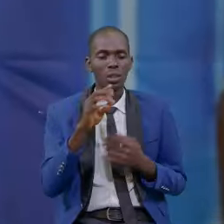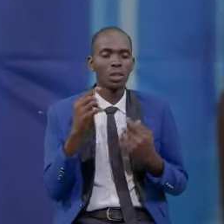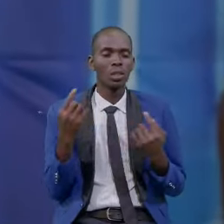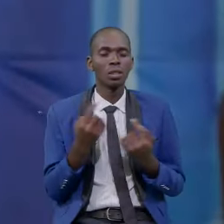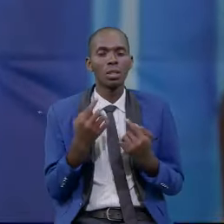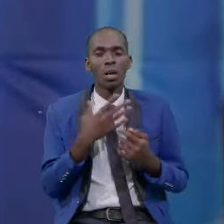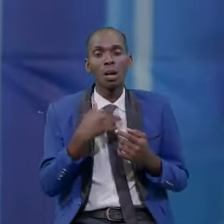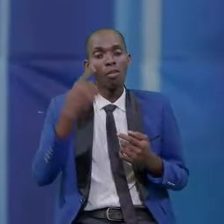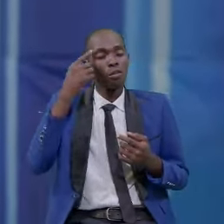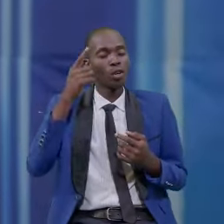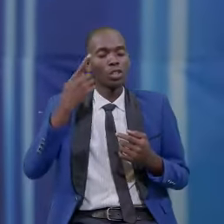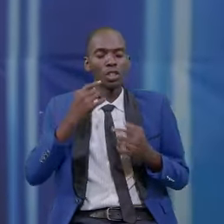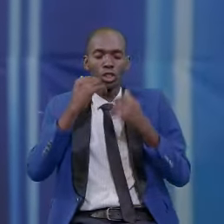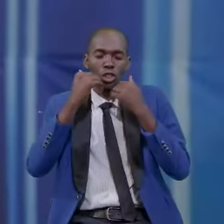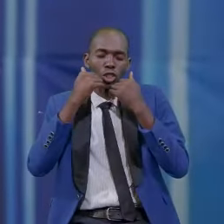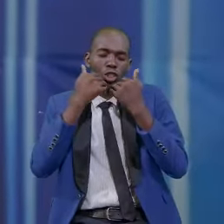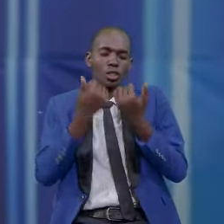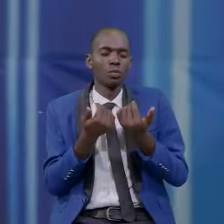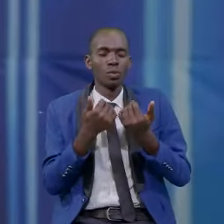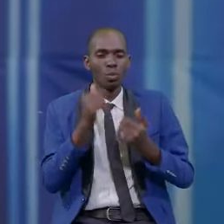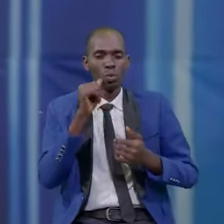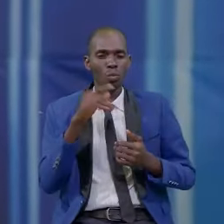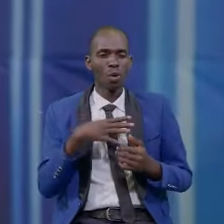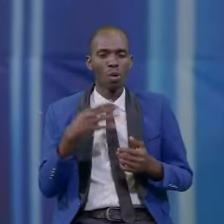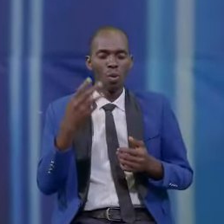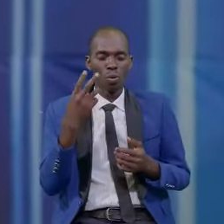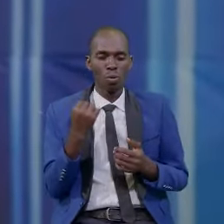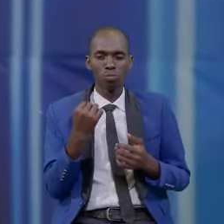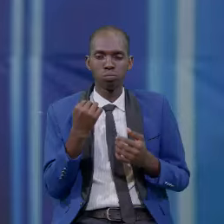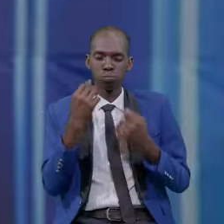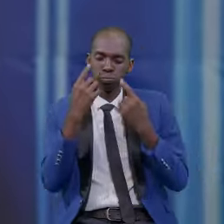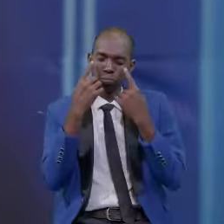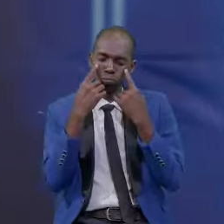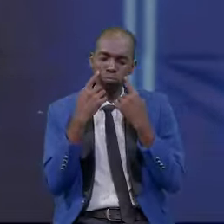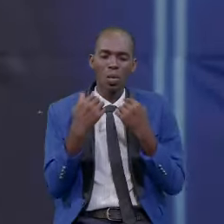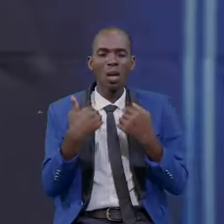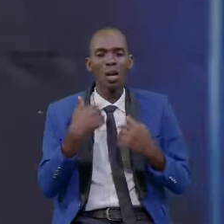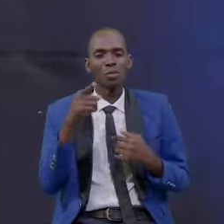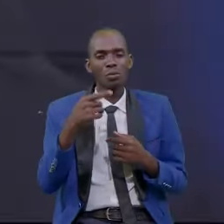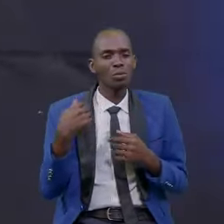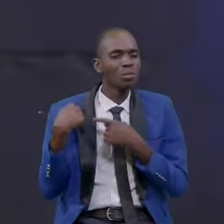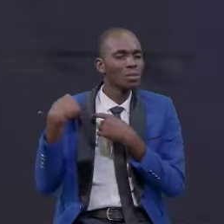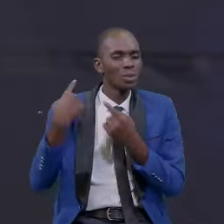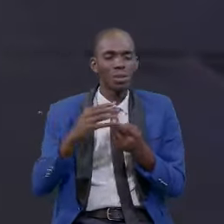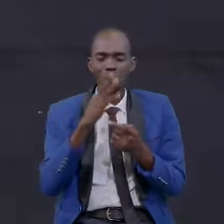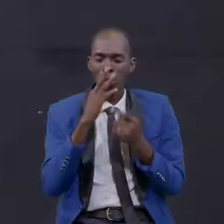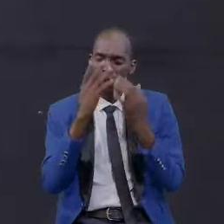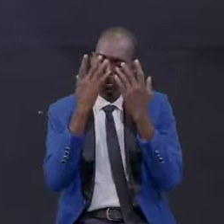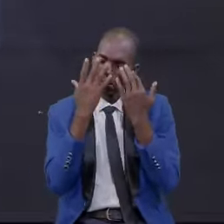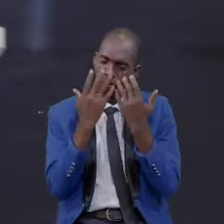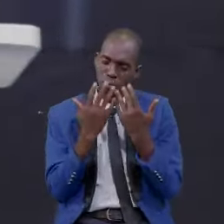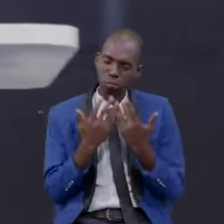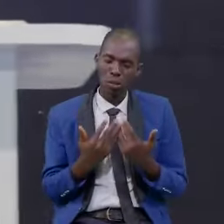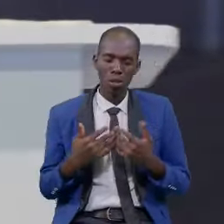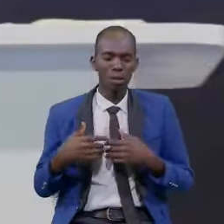her life. She was weeping. Have you ever been sorrowful for your sin? Have you ever thought,